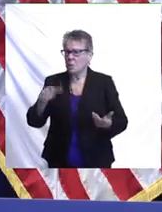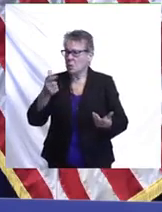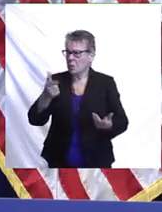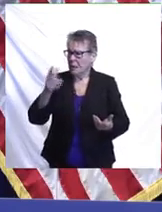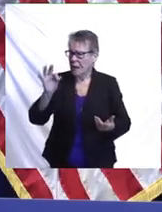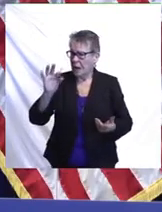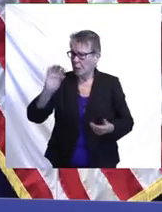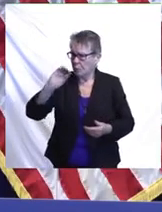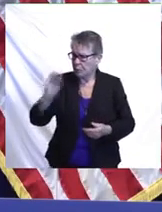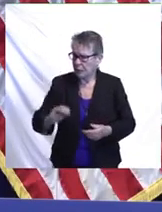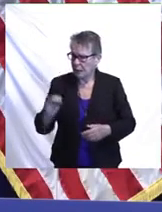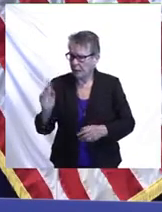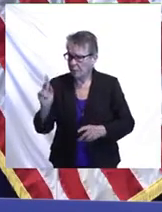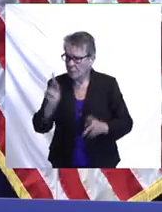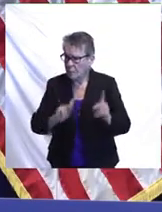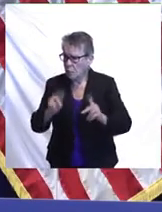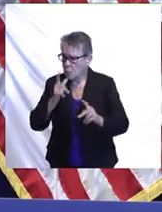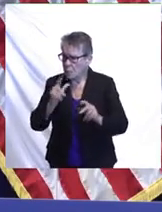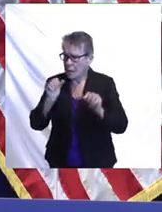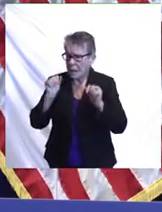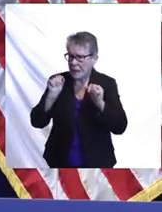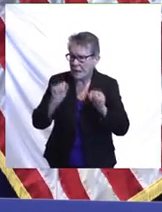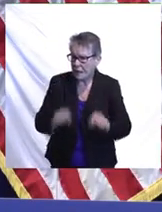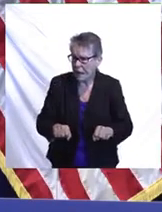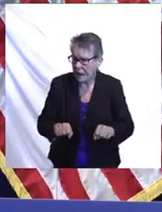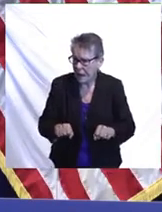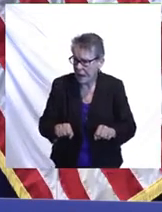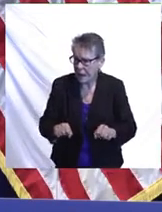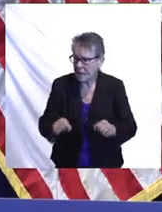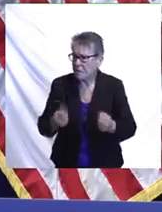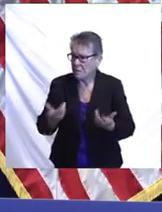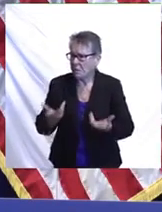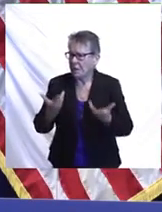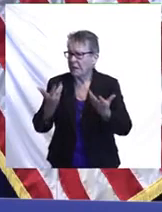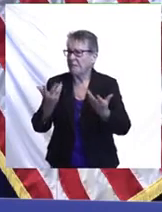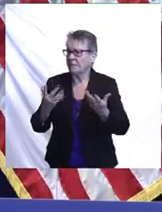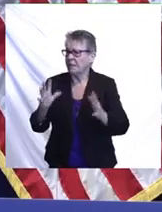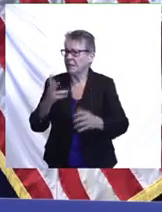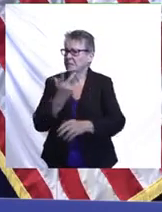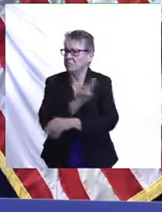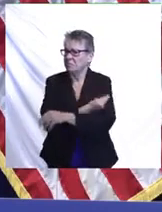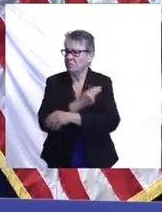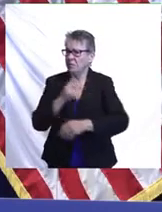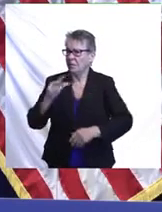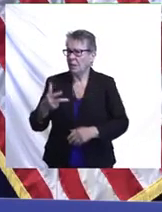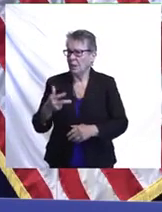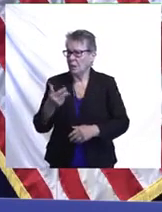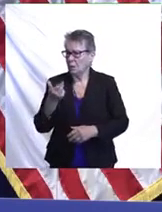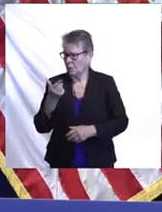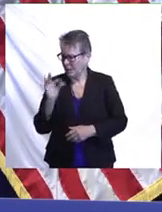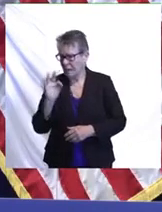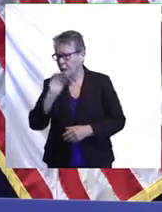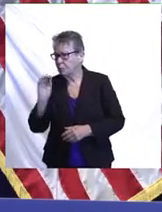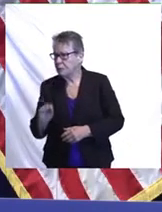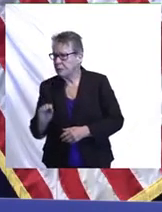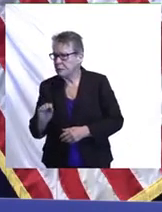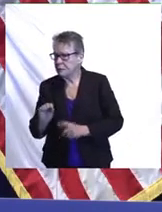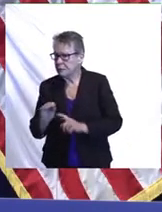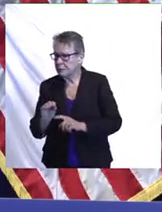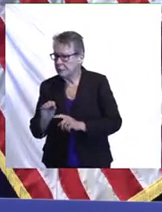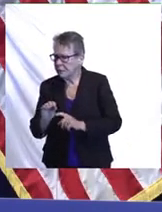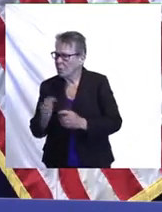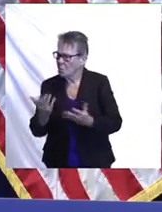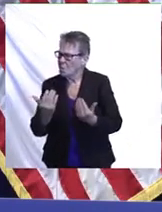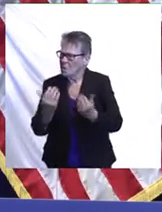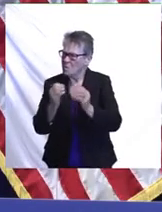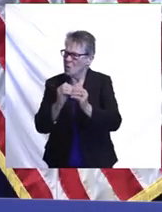have actually received one here in New Jersey. We need to increase that percentage to protect ourselves and loved ones, especially